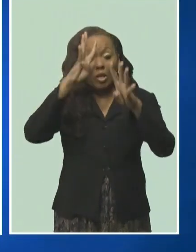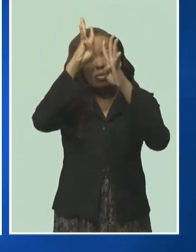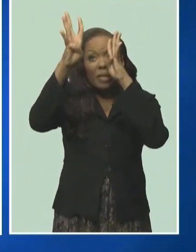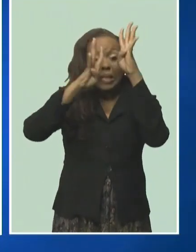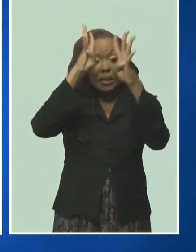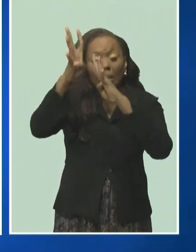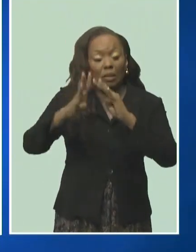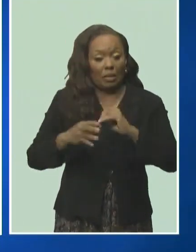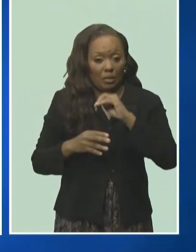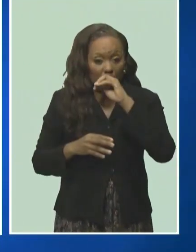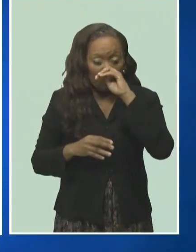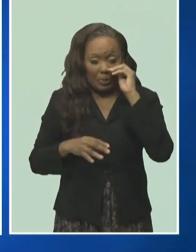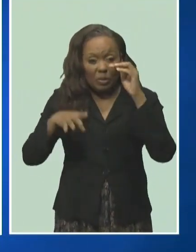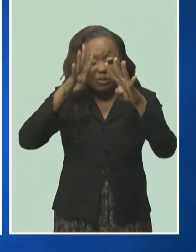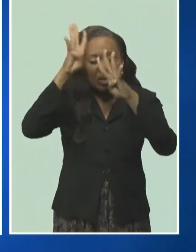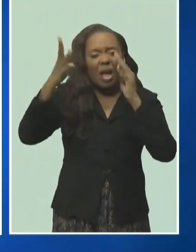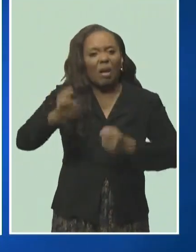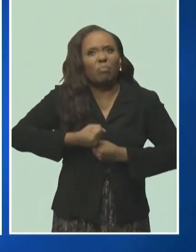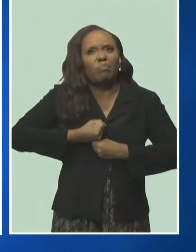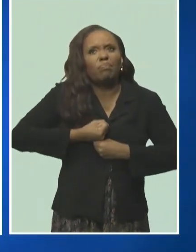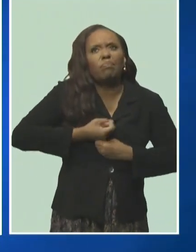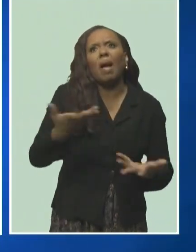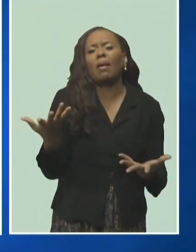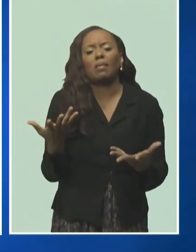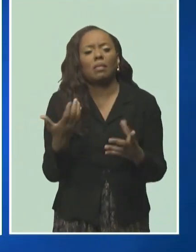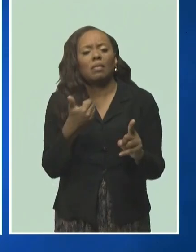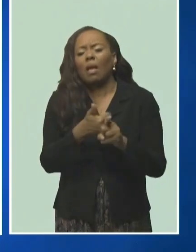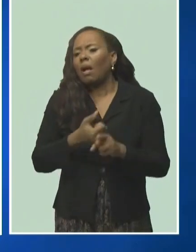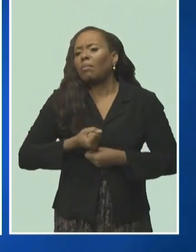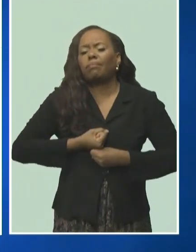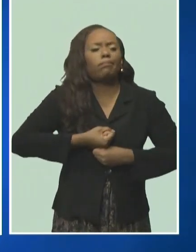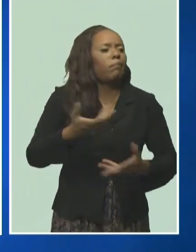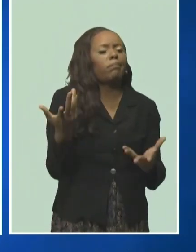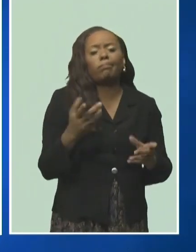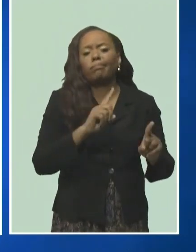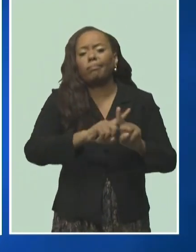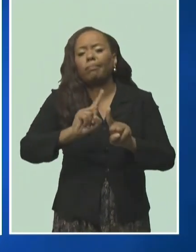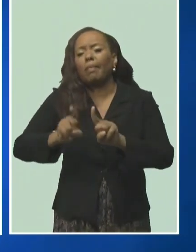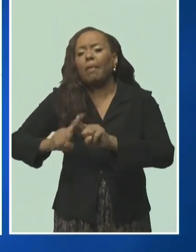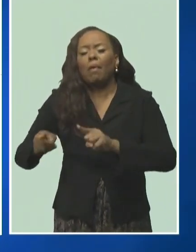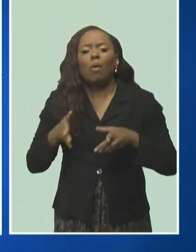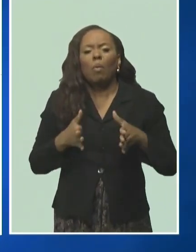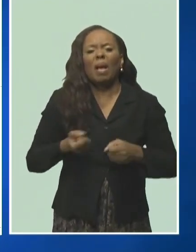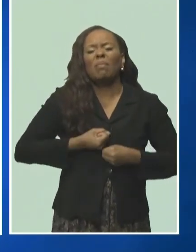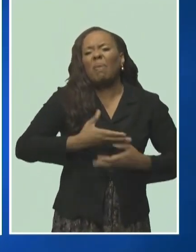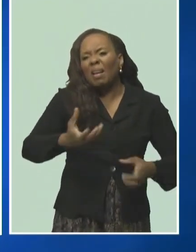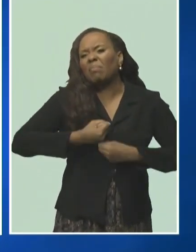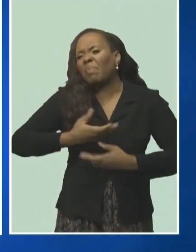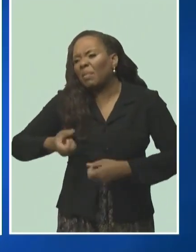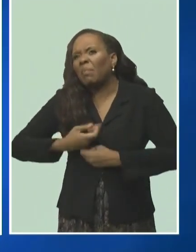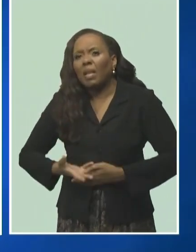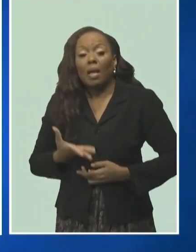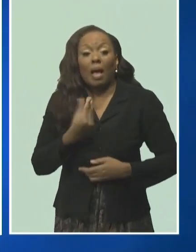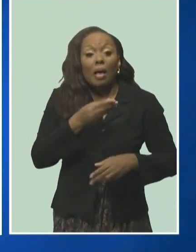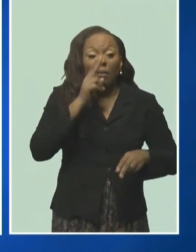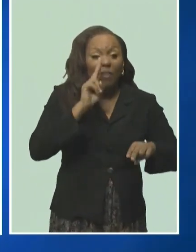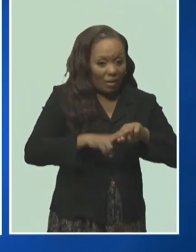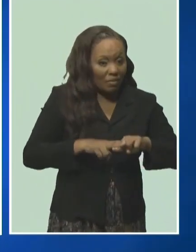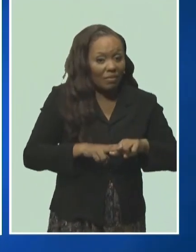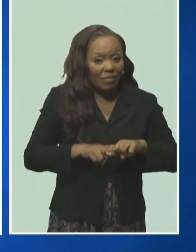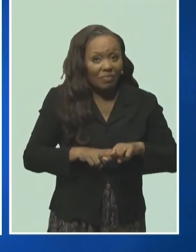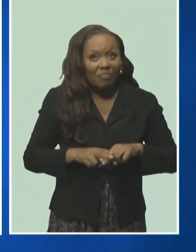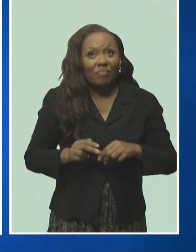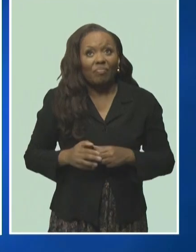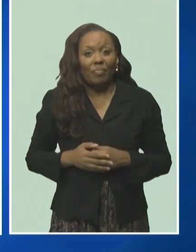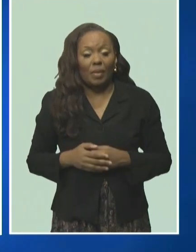only create, but express themselves in various ways. We have fun and have fun while doing it, right?